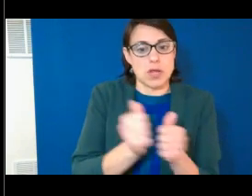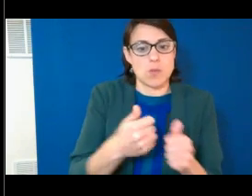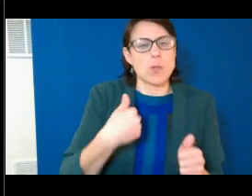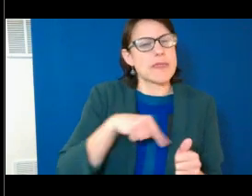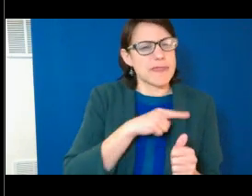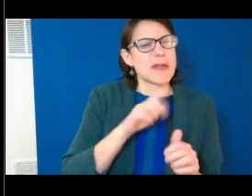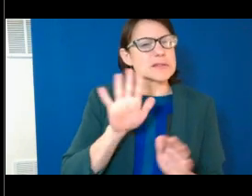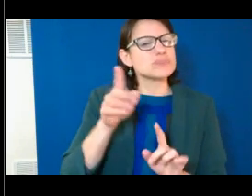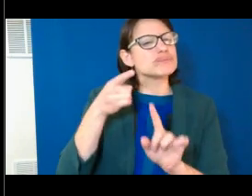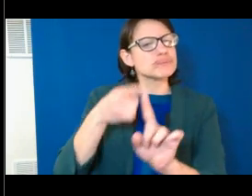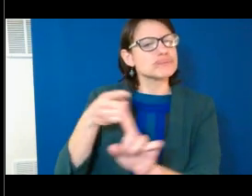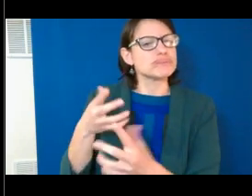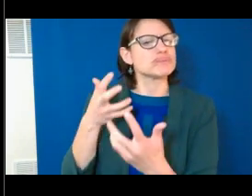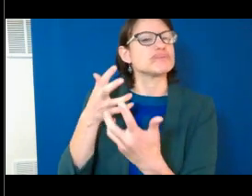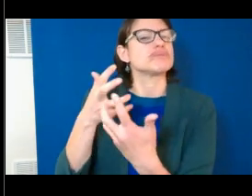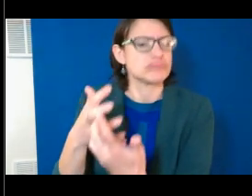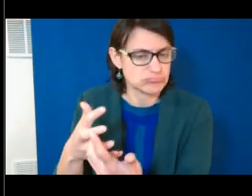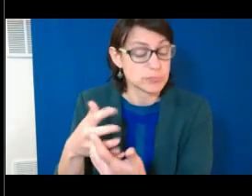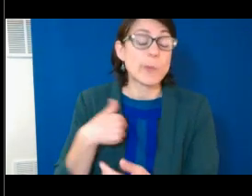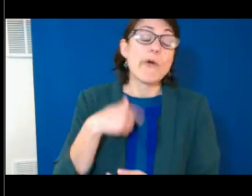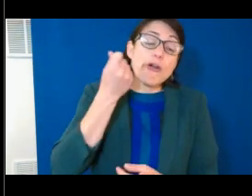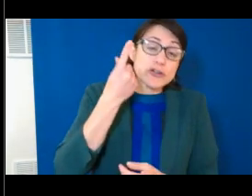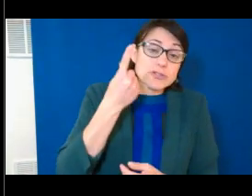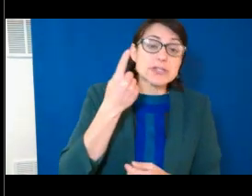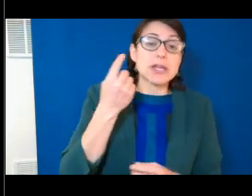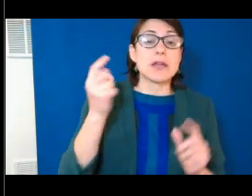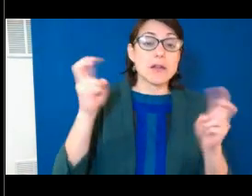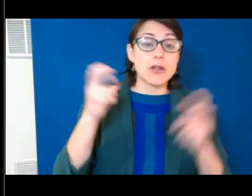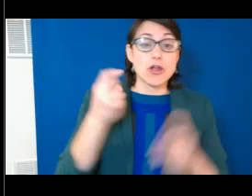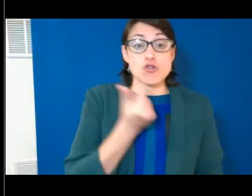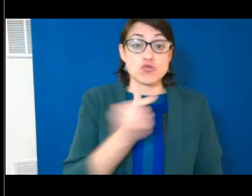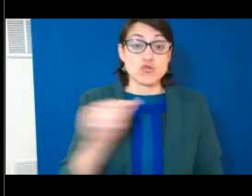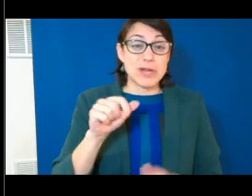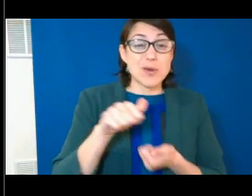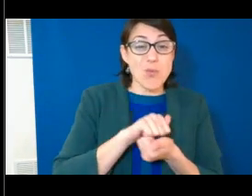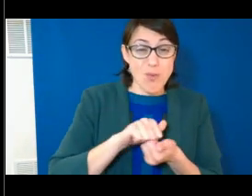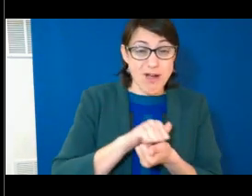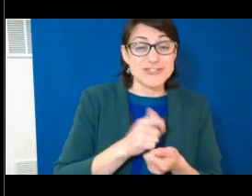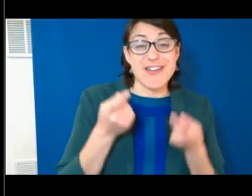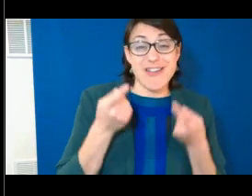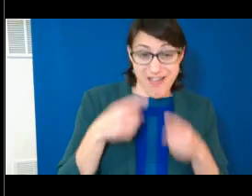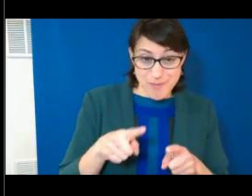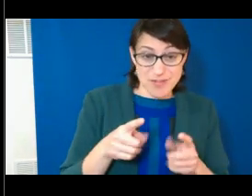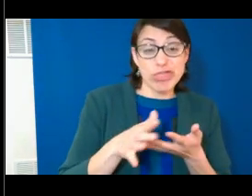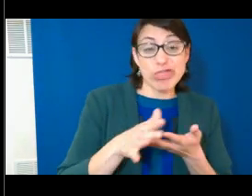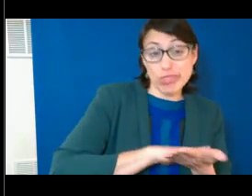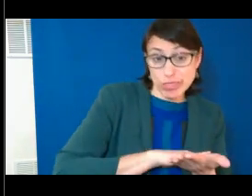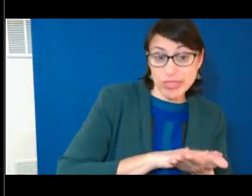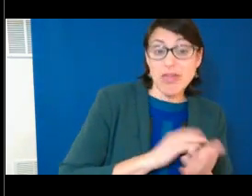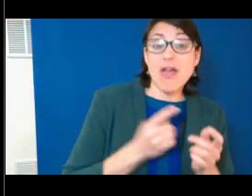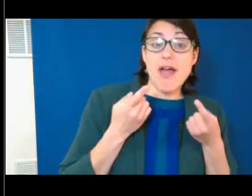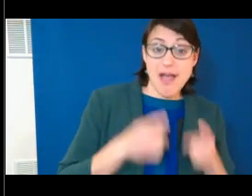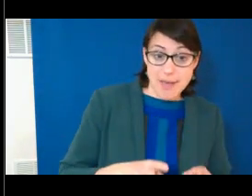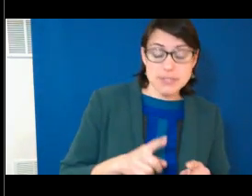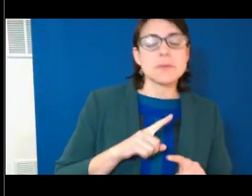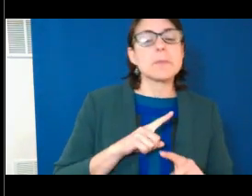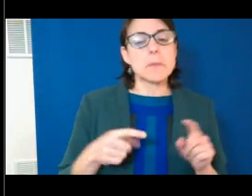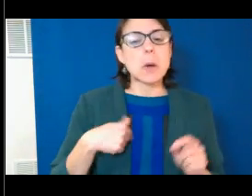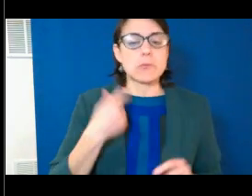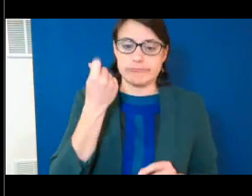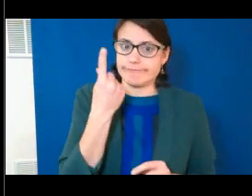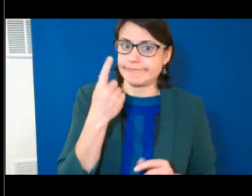know, greenwashing happens, but the reality is that the big corporate dollars are in that